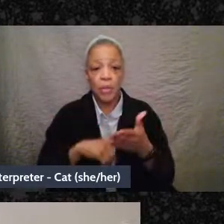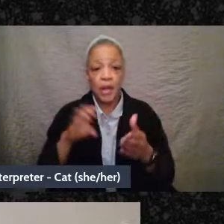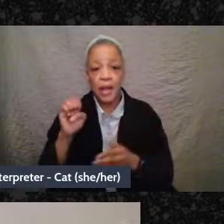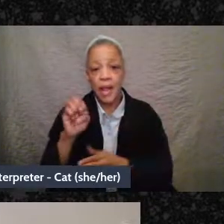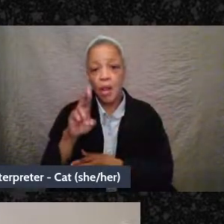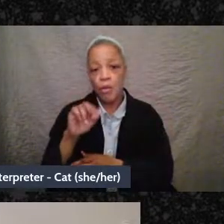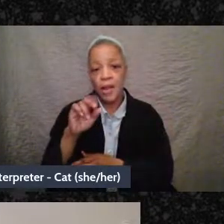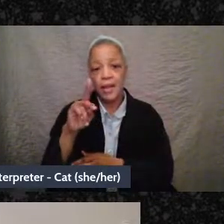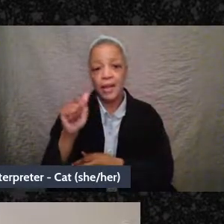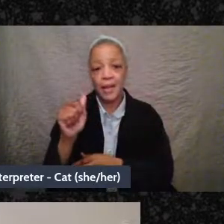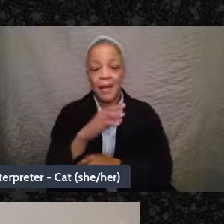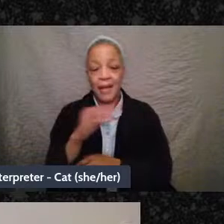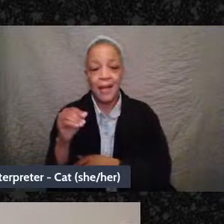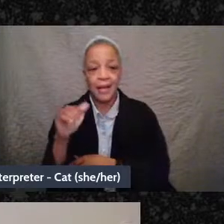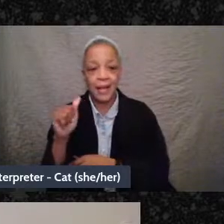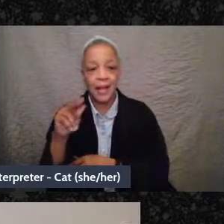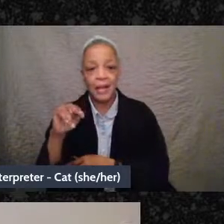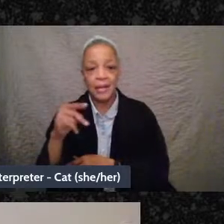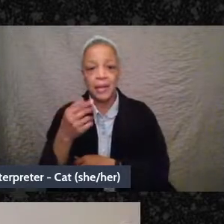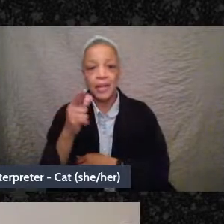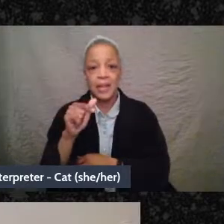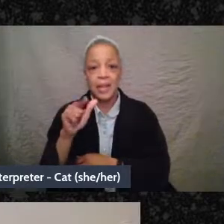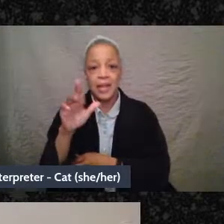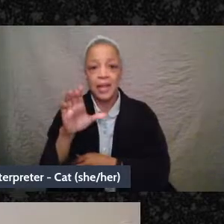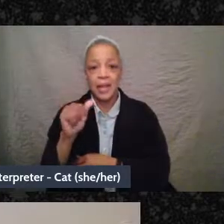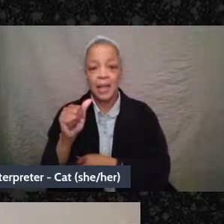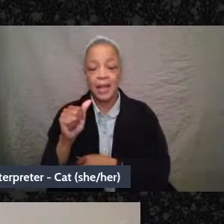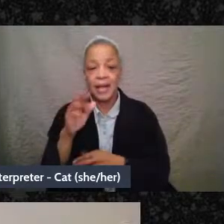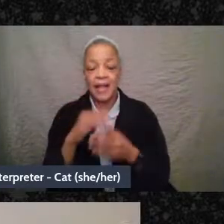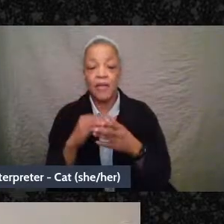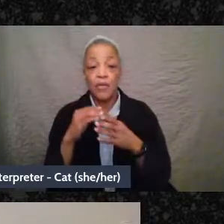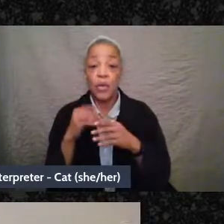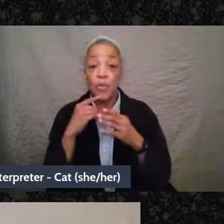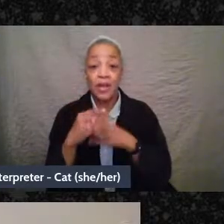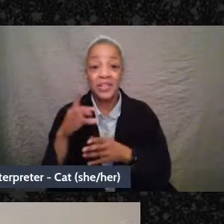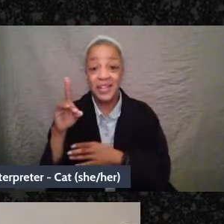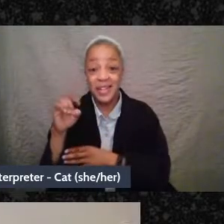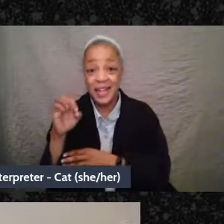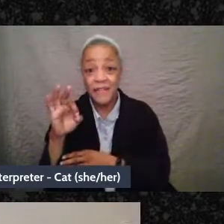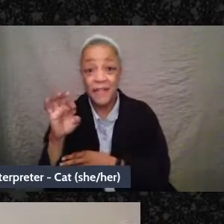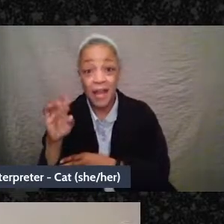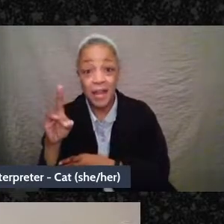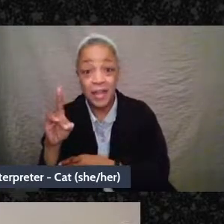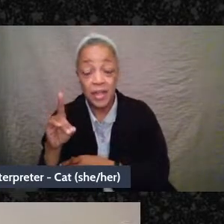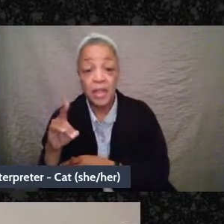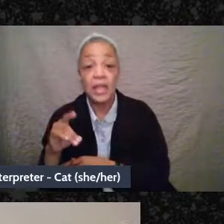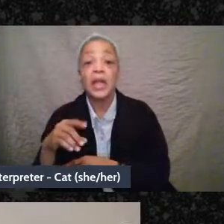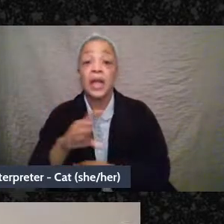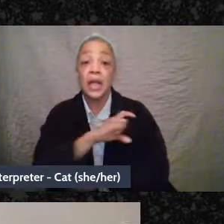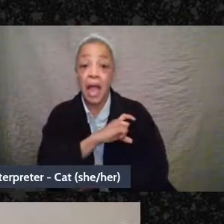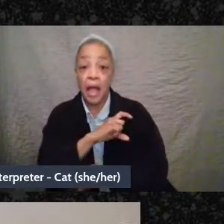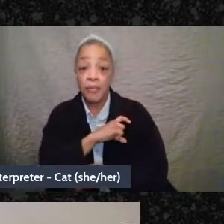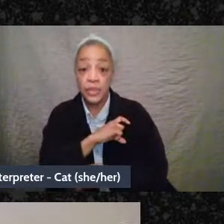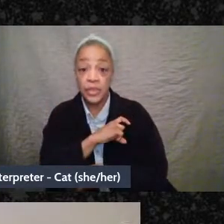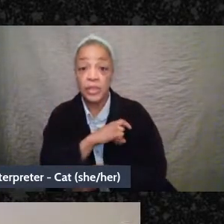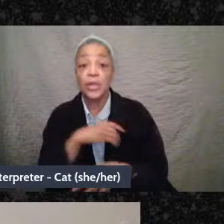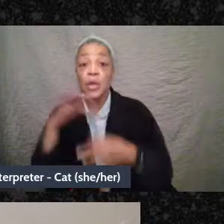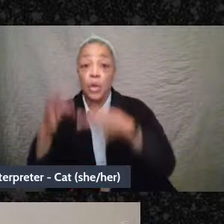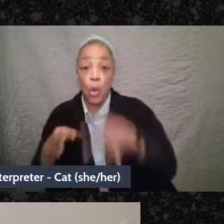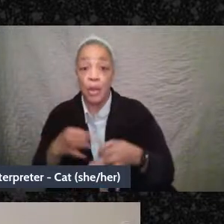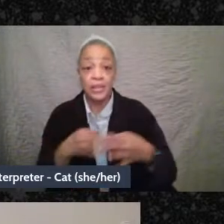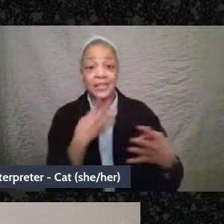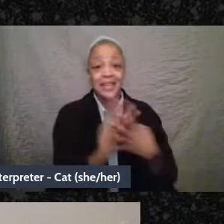we want to defund cops and courts and cages. We want to take the whole thing down, and borders and the